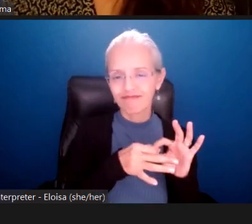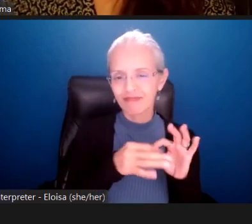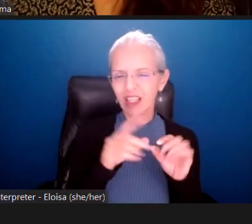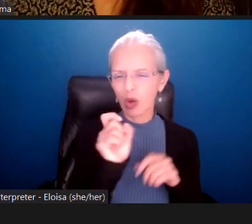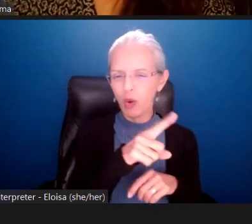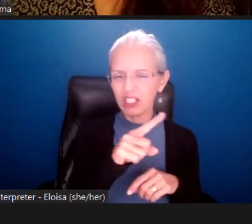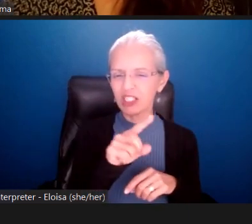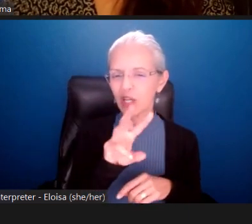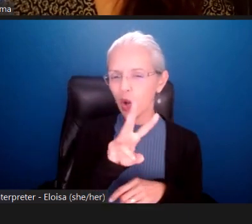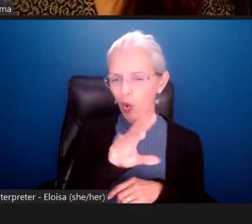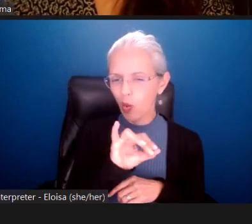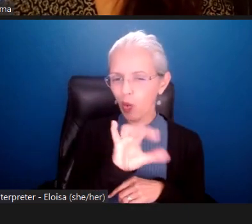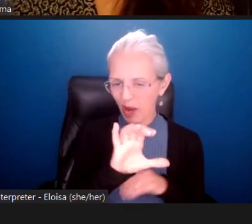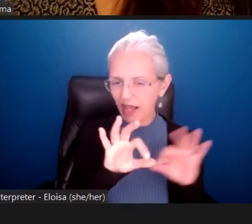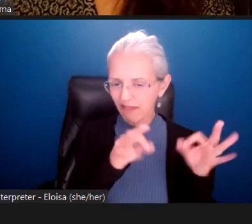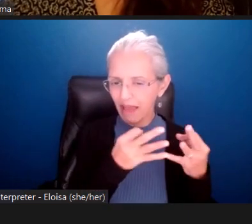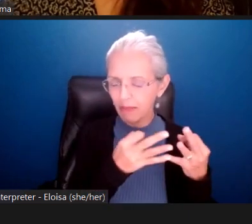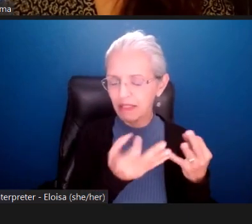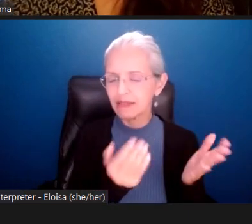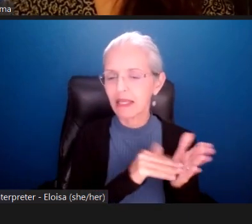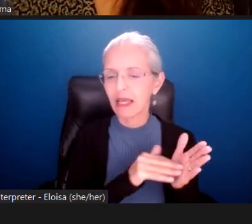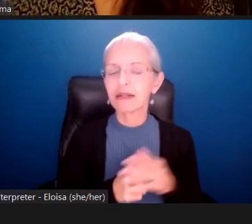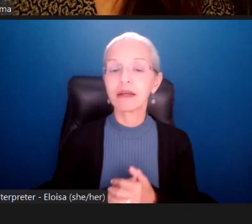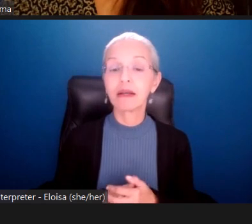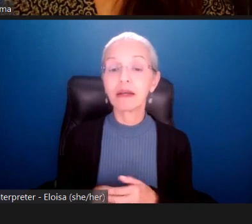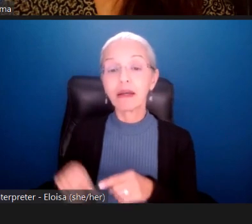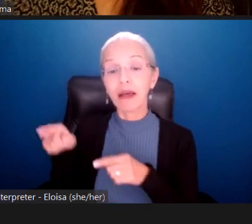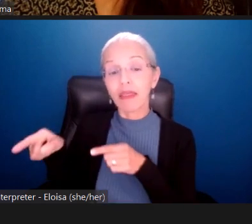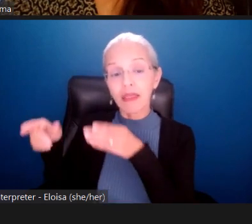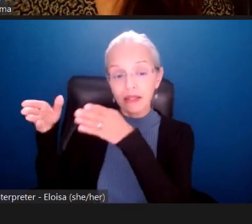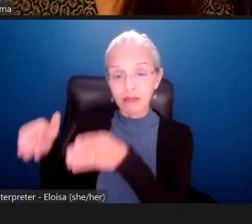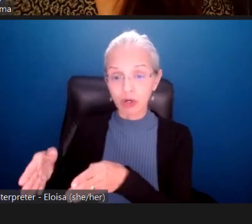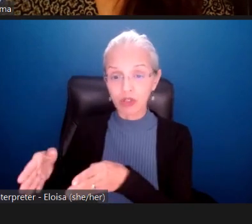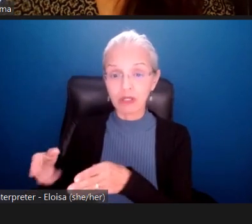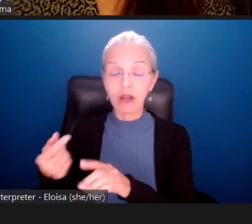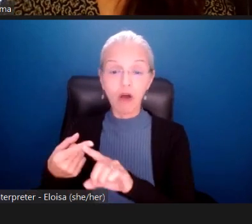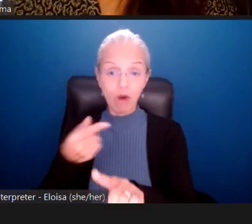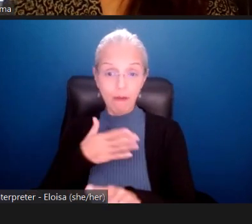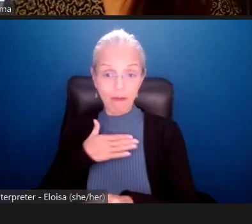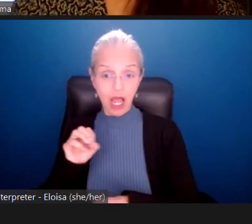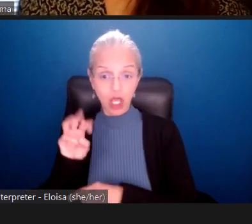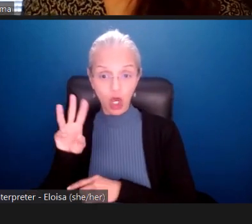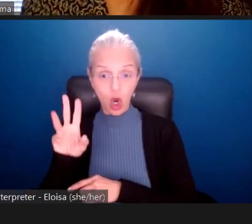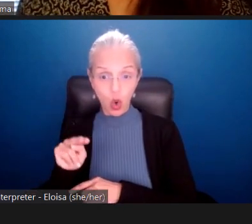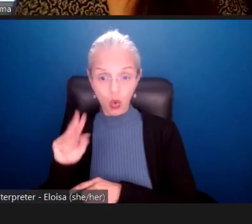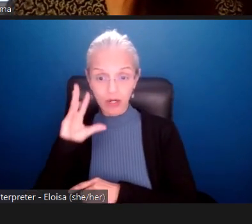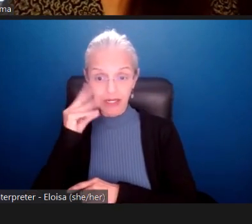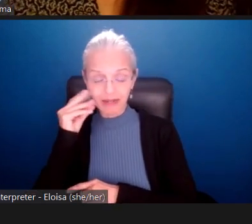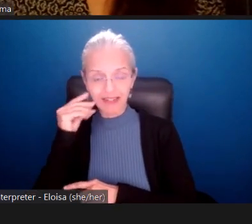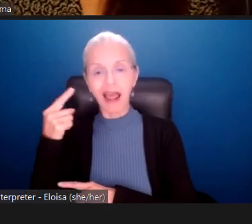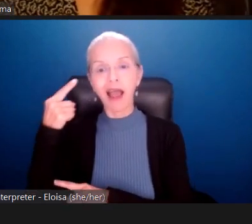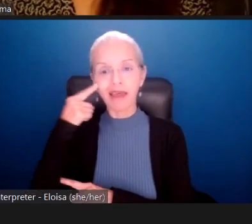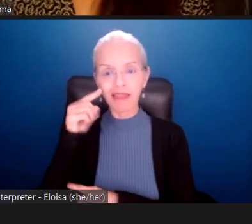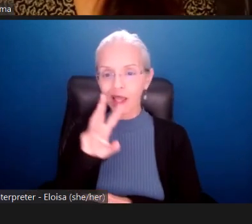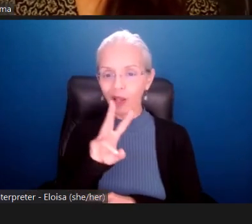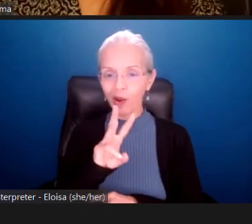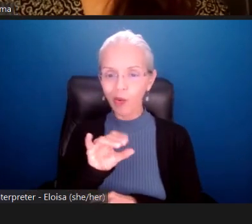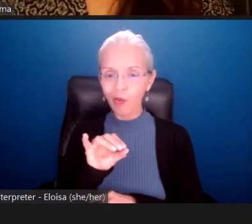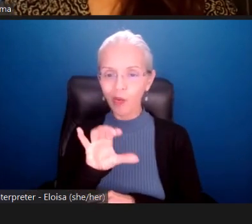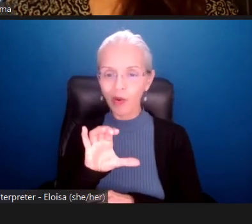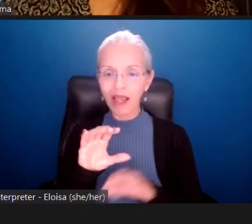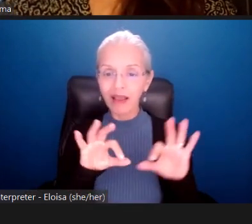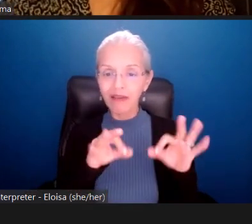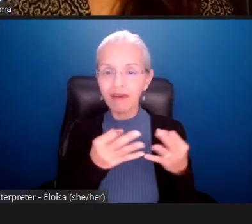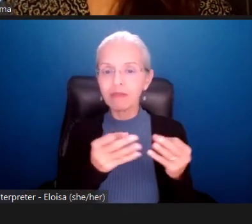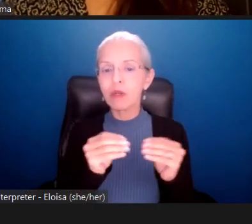WIC families. This person is saying, from my own experience, I think that WIC families are more